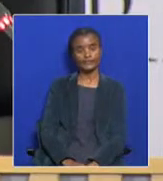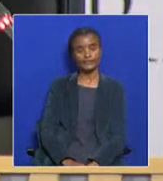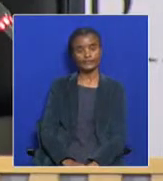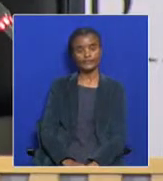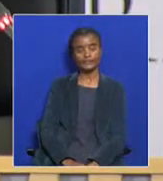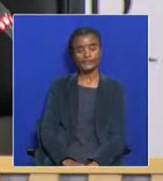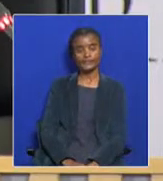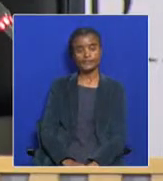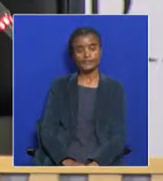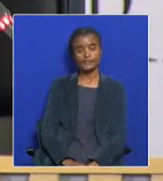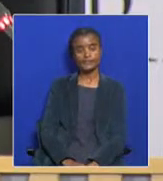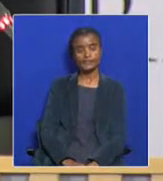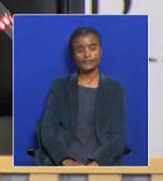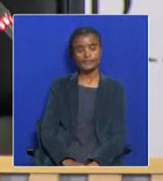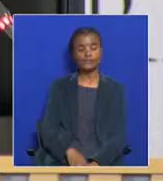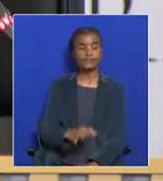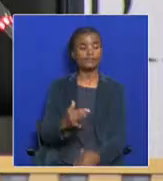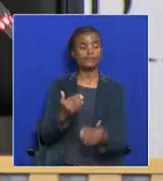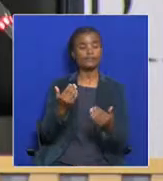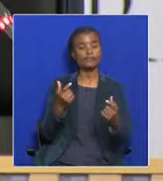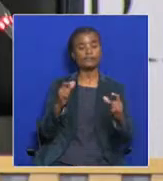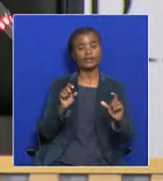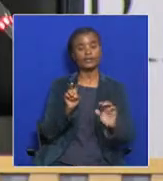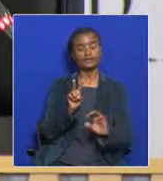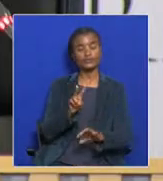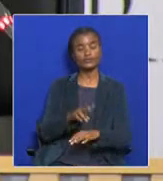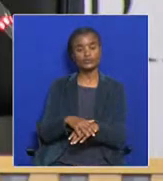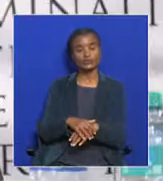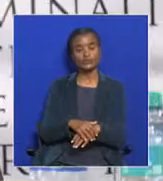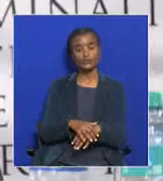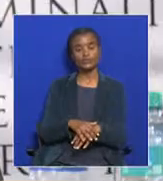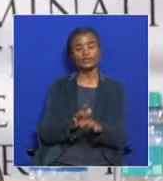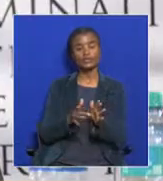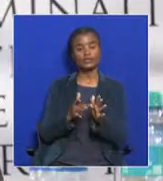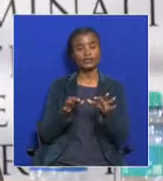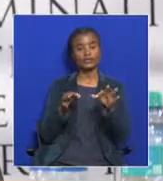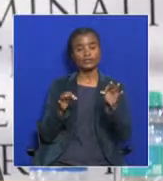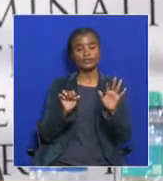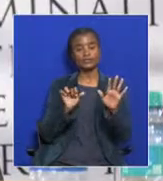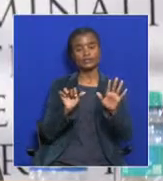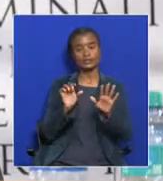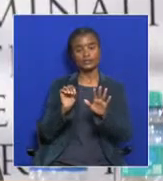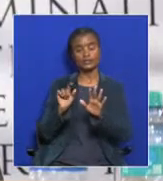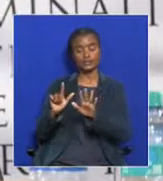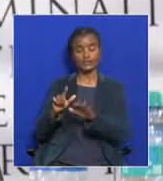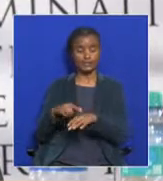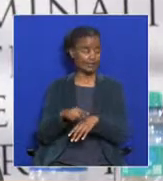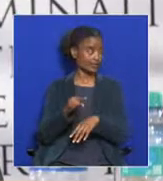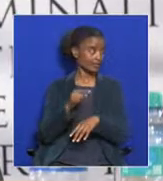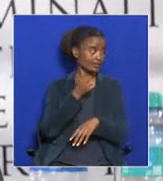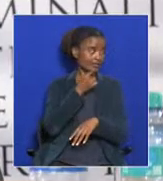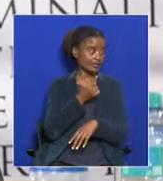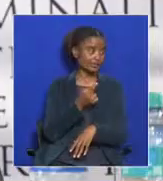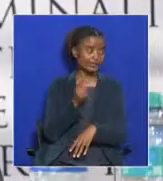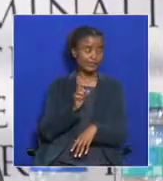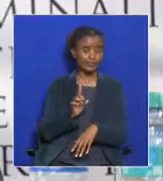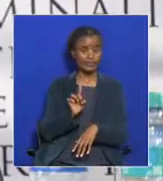And at paragraph 2, at 607, you see she references a